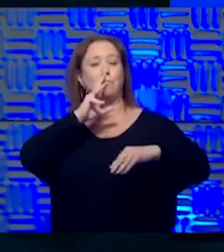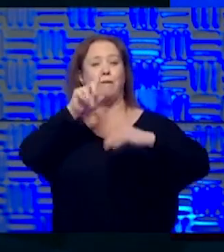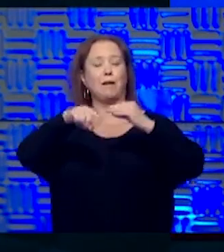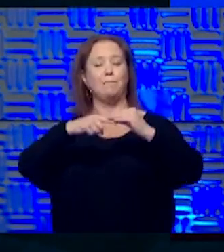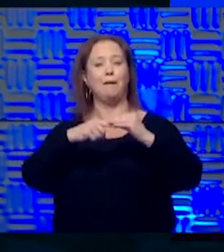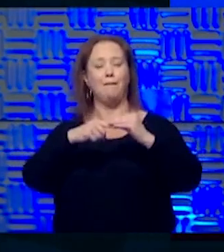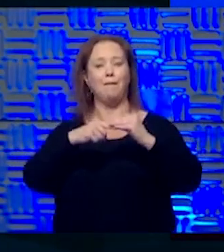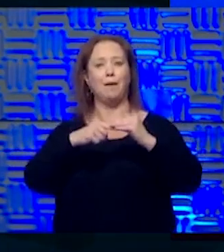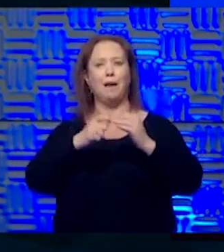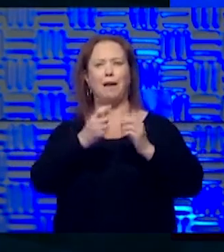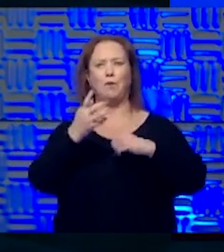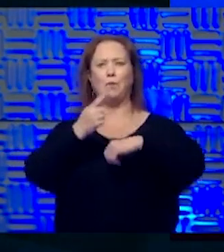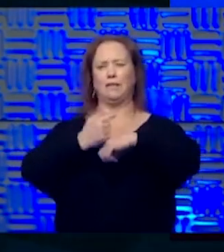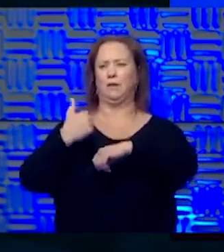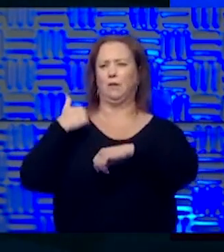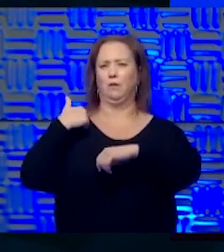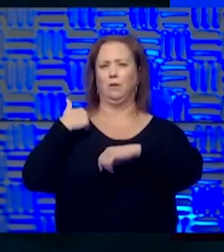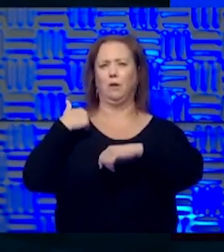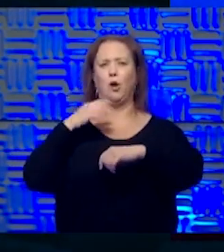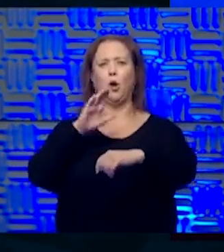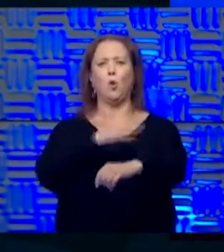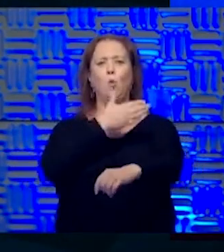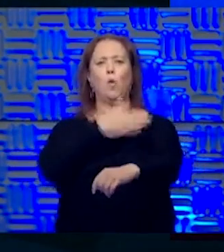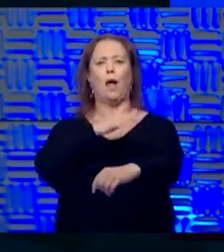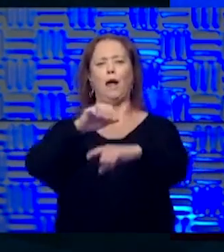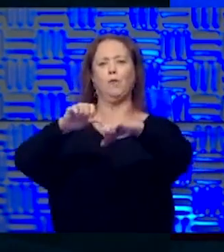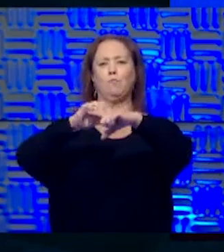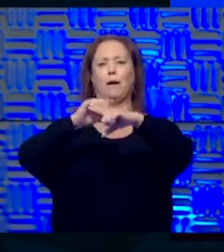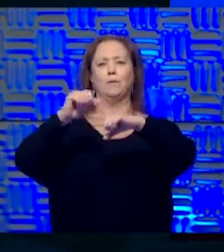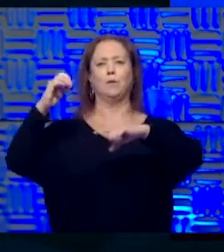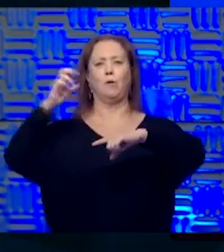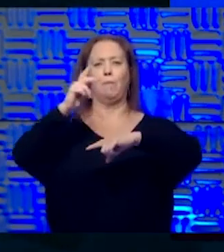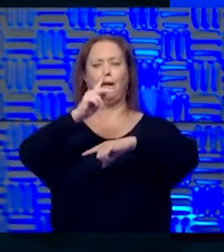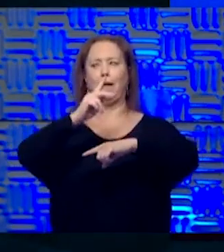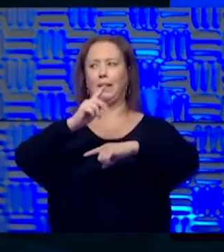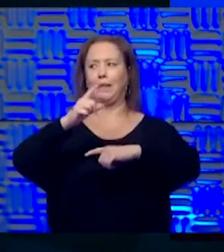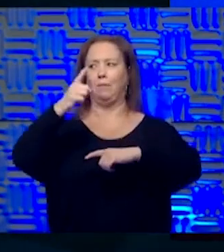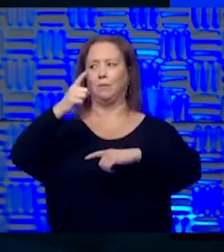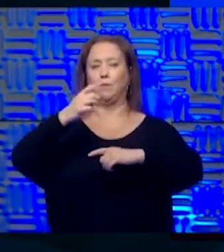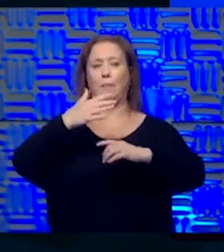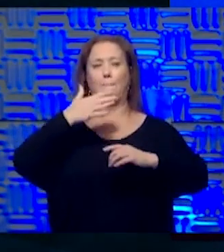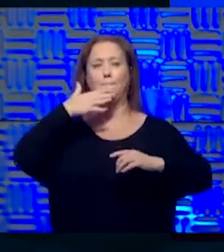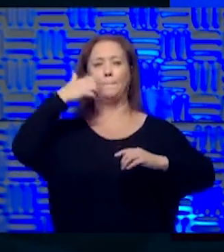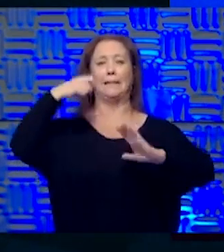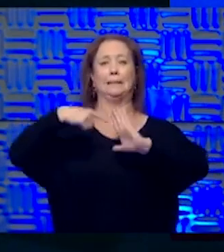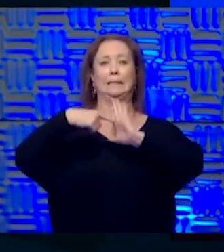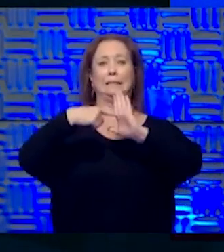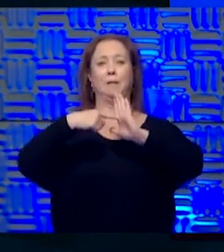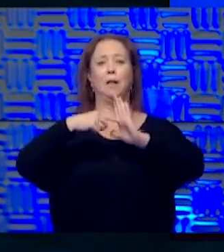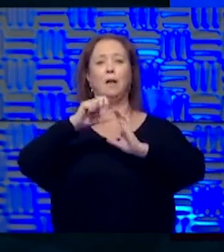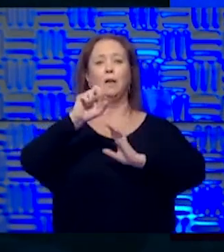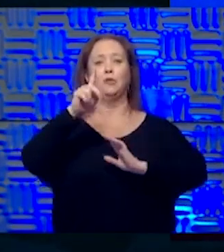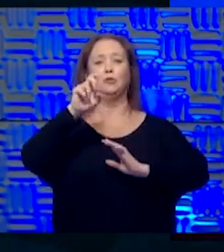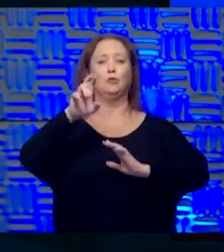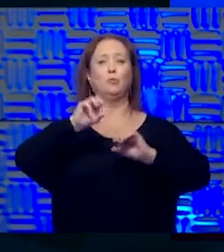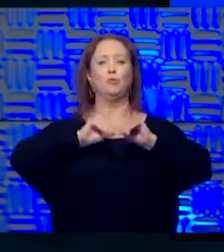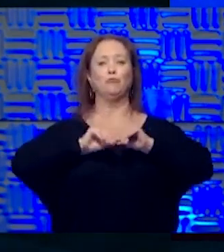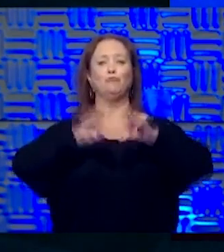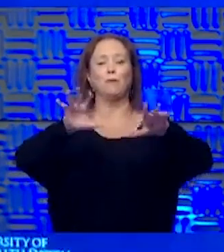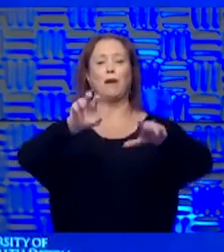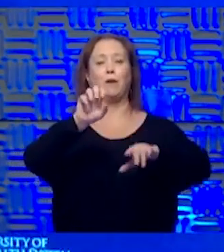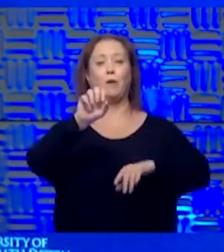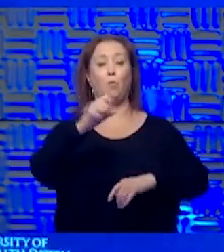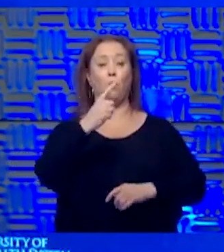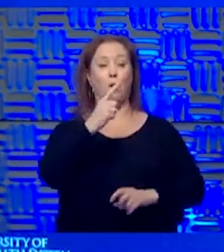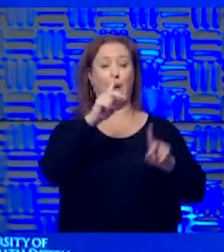remember there were a couple days ago we had a question about choir practice. Are those safe to go back to? And that was one of the best examples we've had of a super spreader event where one